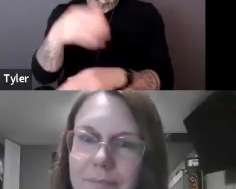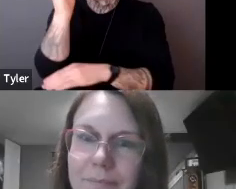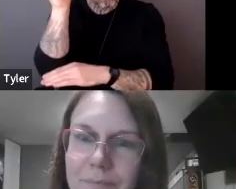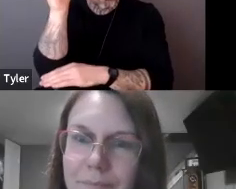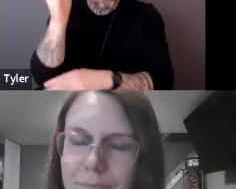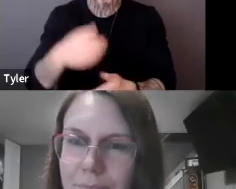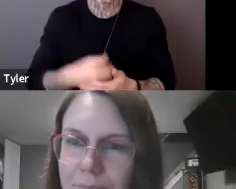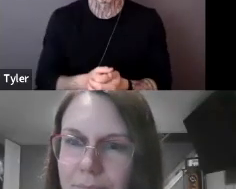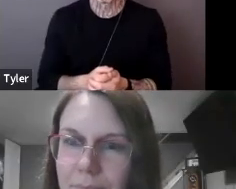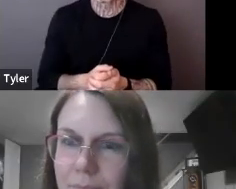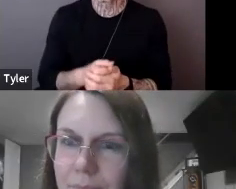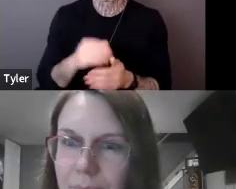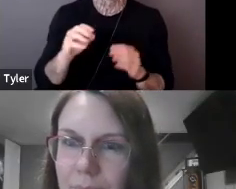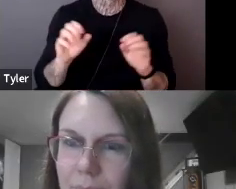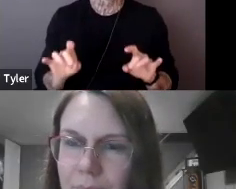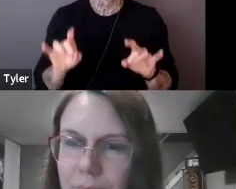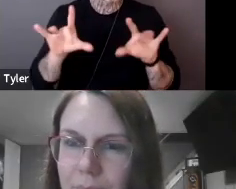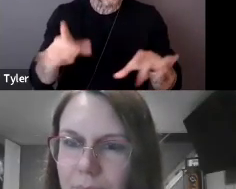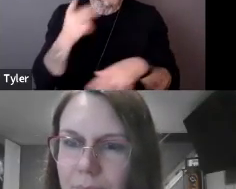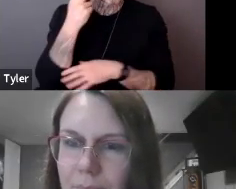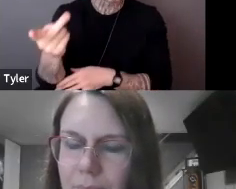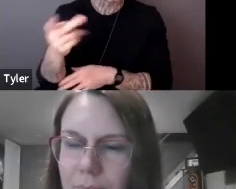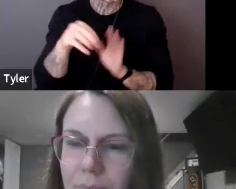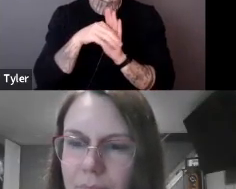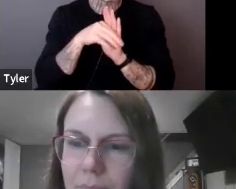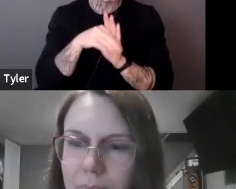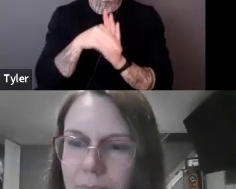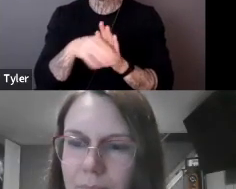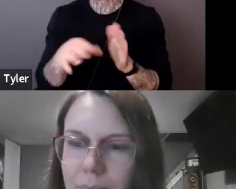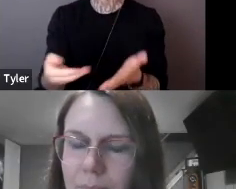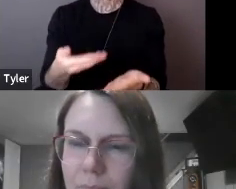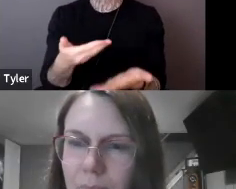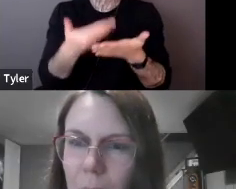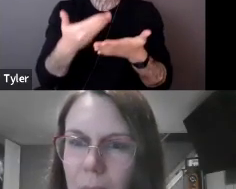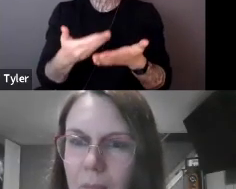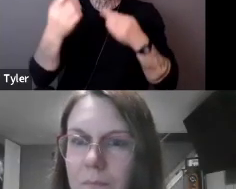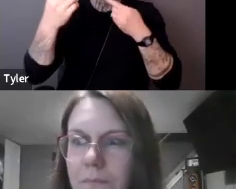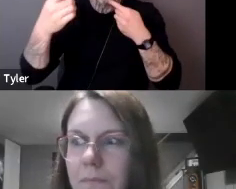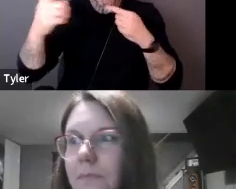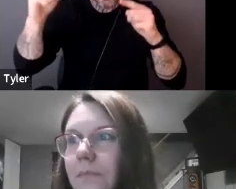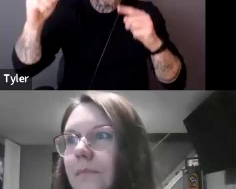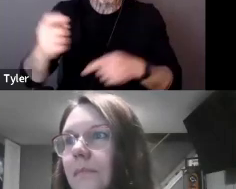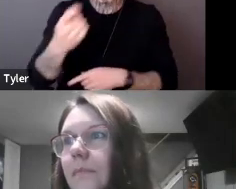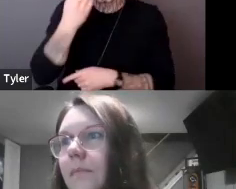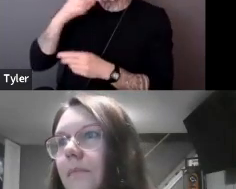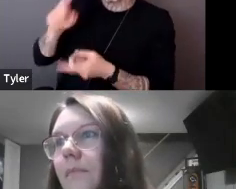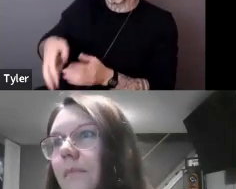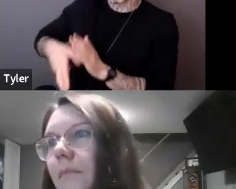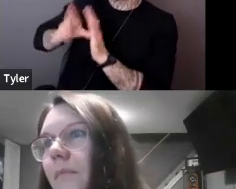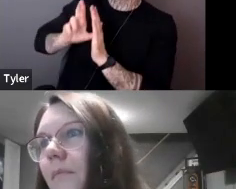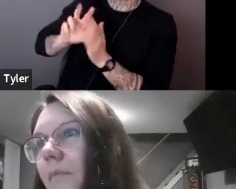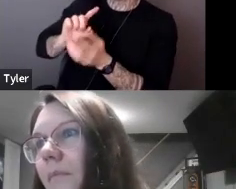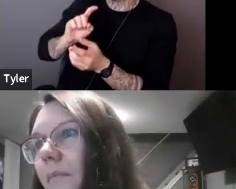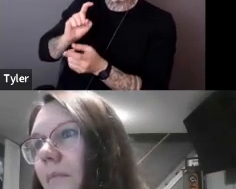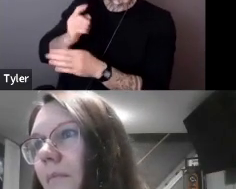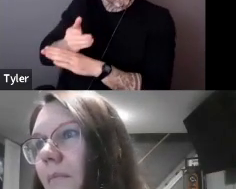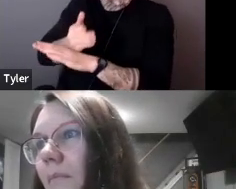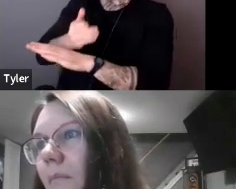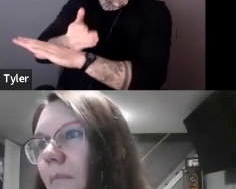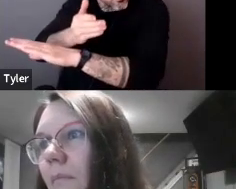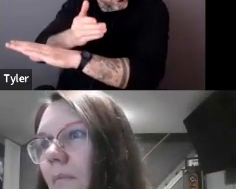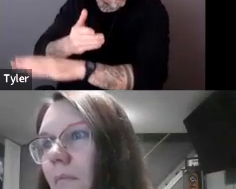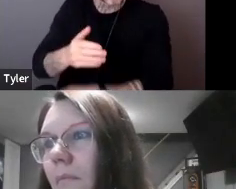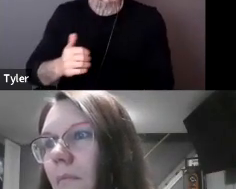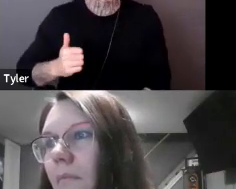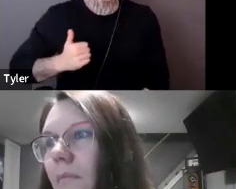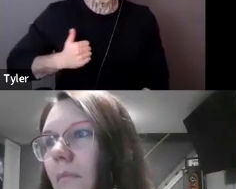is a proven model in Australia, and they've just done a major, major review where now they're implementing changes. In Canada